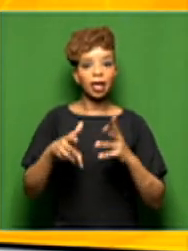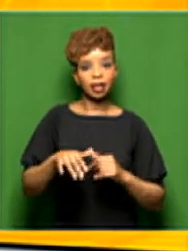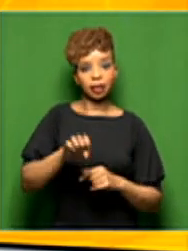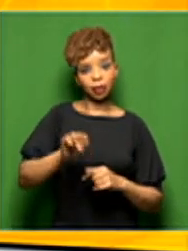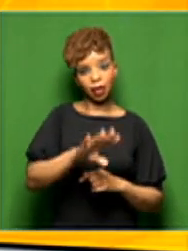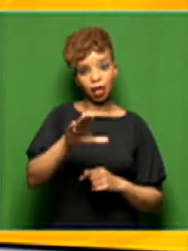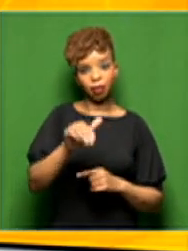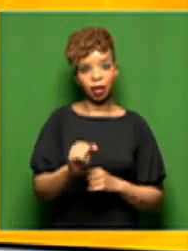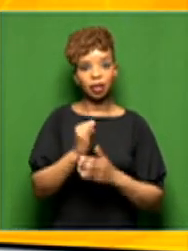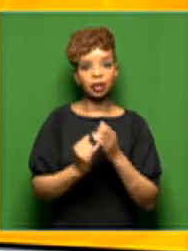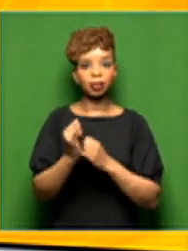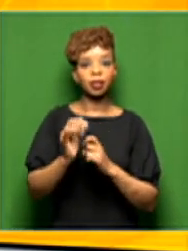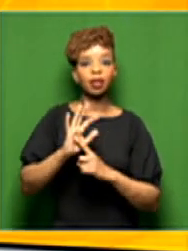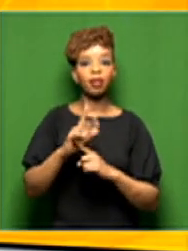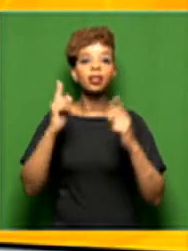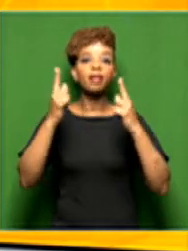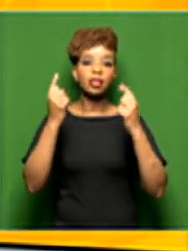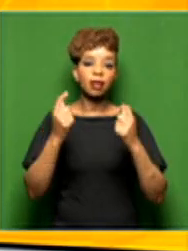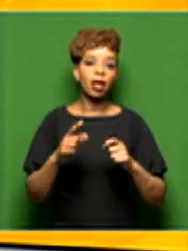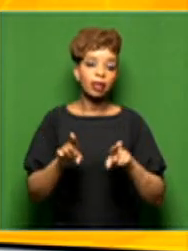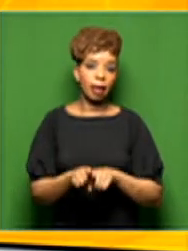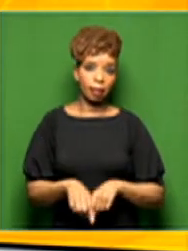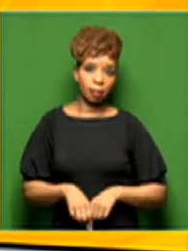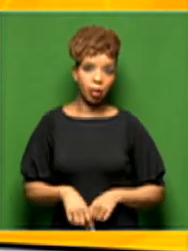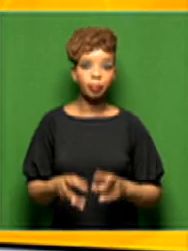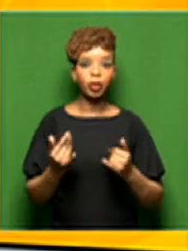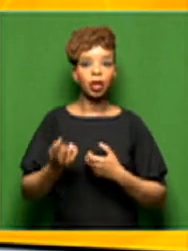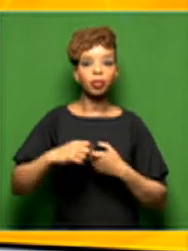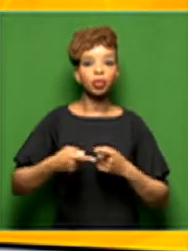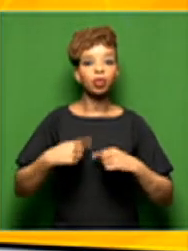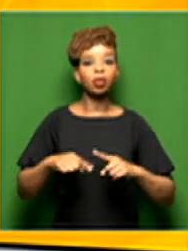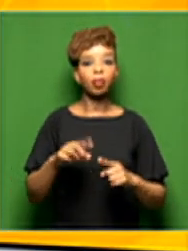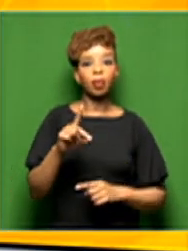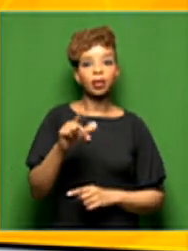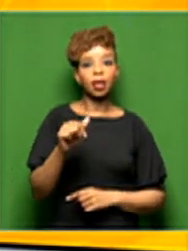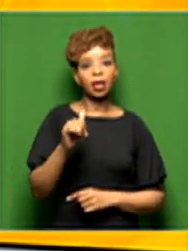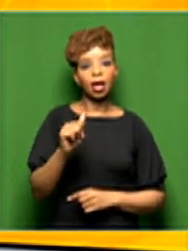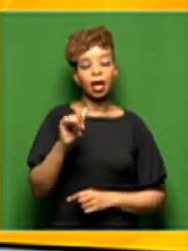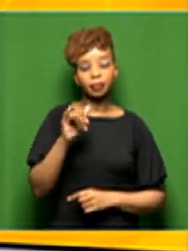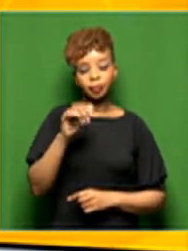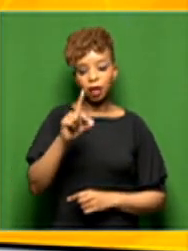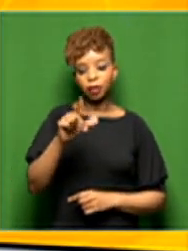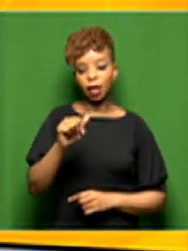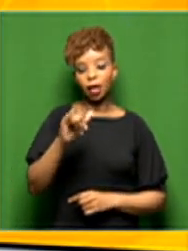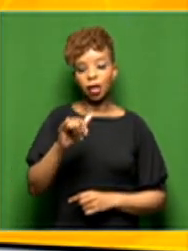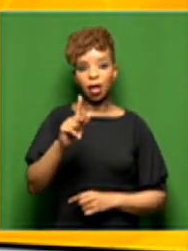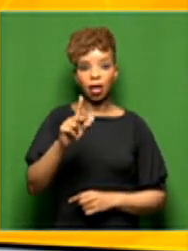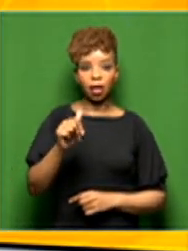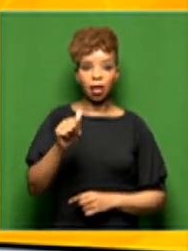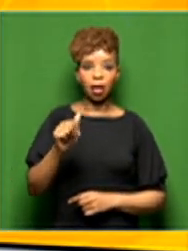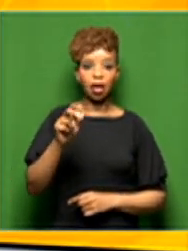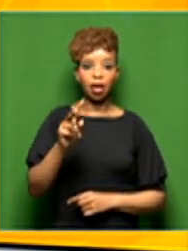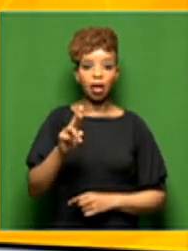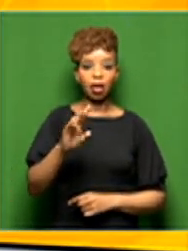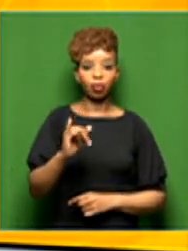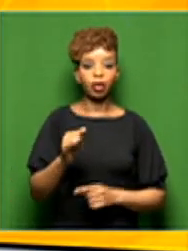via Skype by the director, Dayakar Padayachee, as well as actress Mbalenhle Mavimbela, who plays the role of Linda. A very good morning to you two.